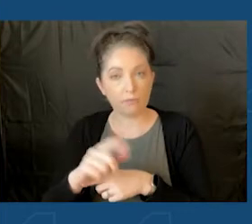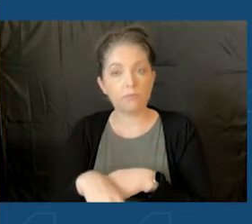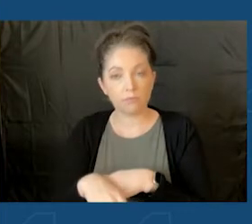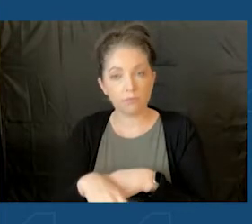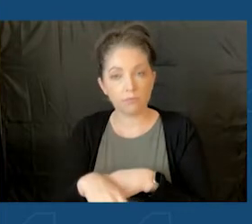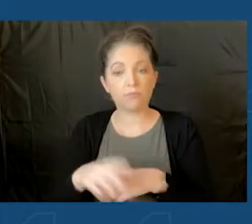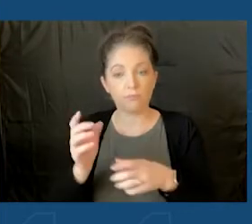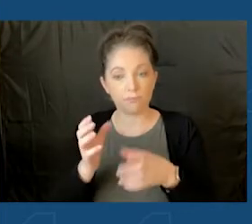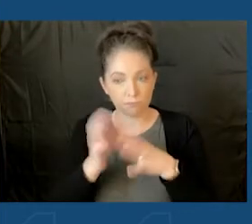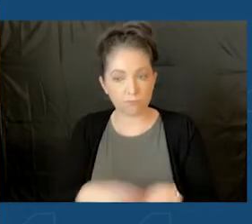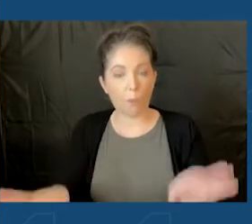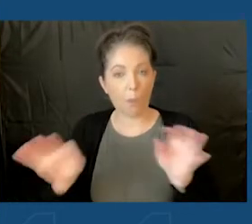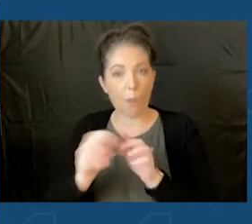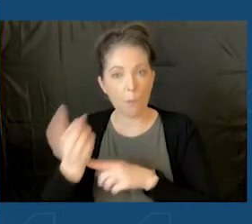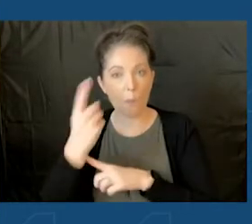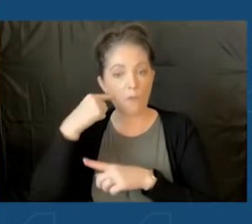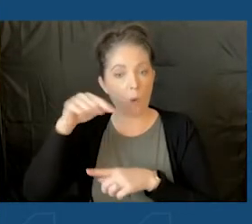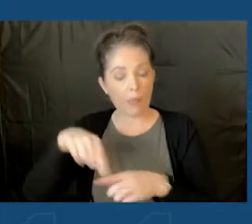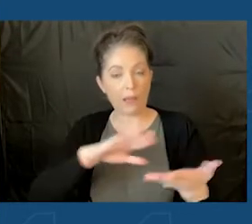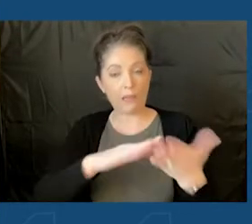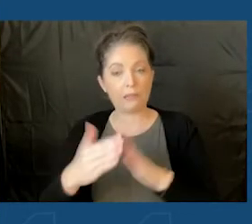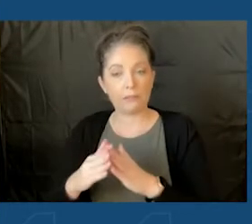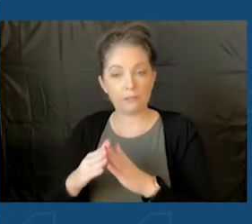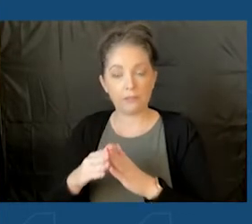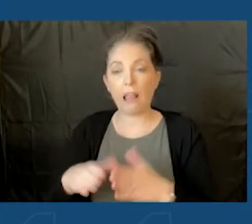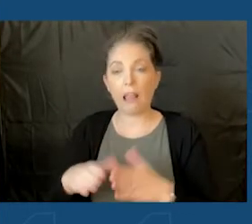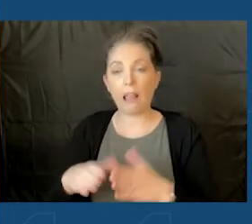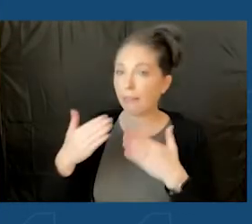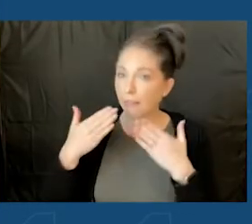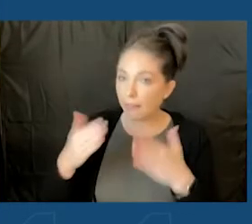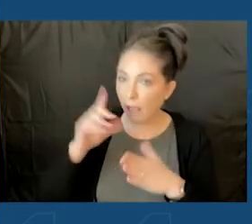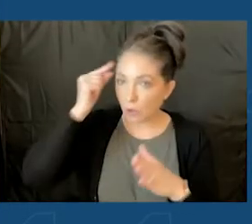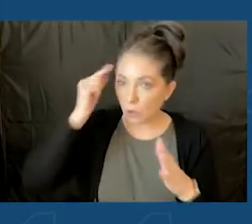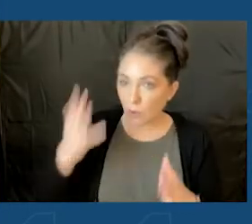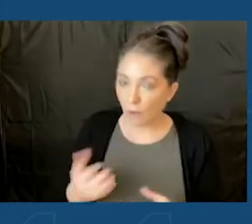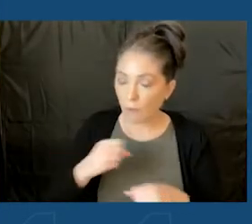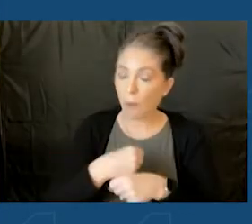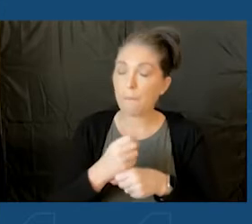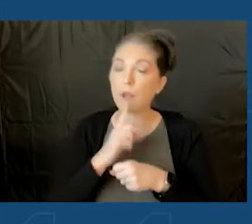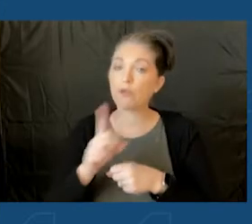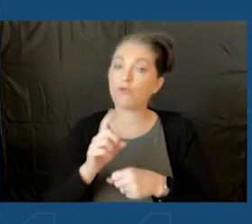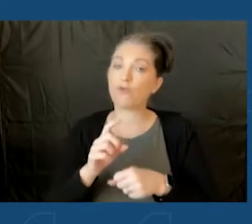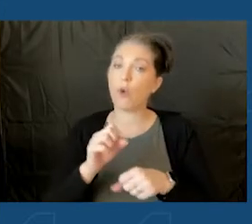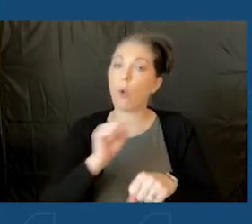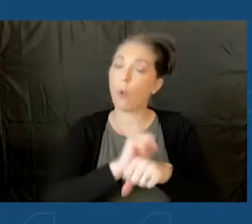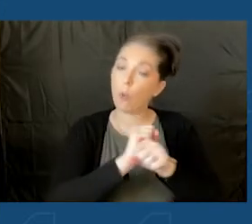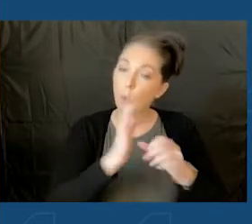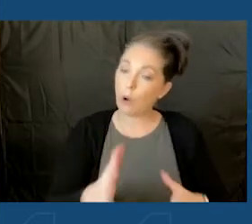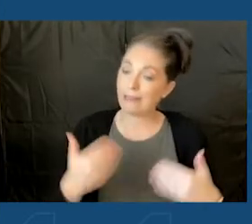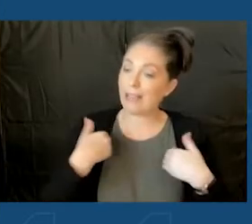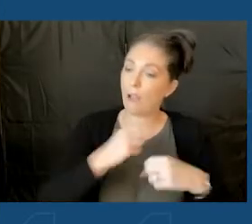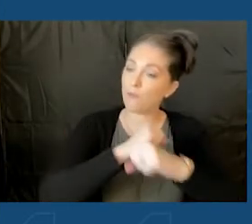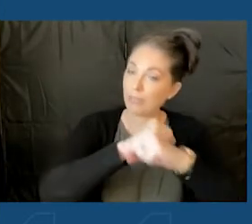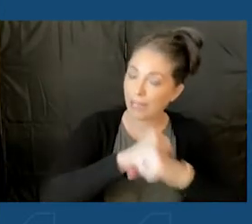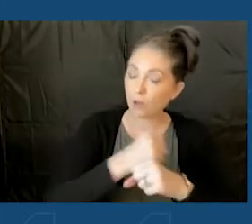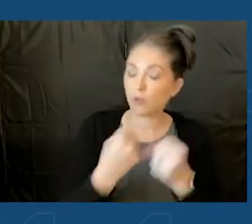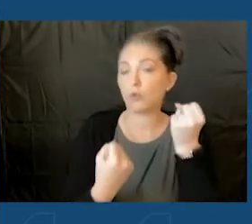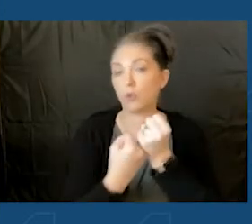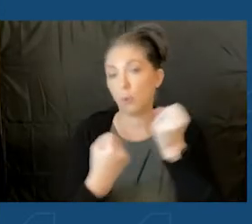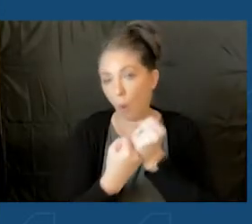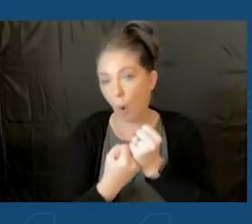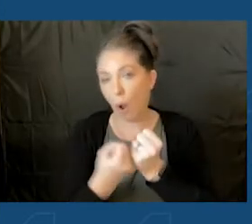community. Thank you, Governor Hochul, for ensuring transit workers have the protection and the support they deservingly must have.